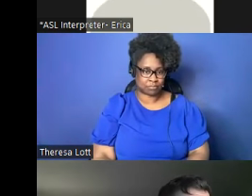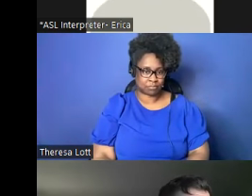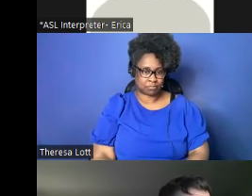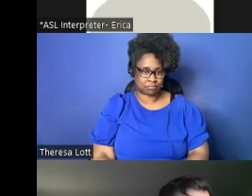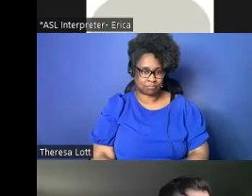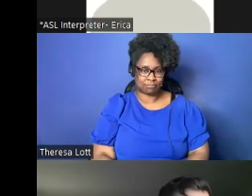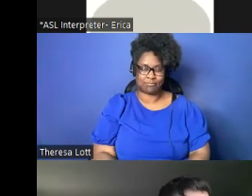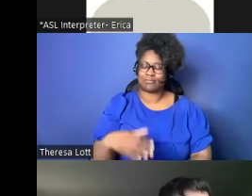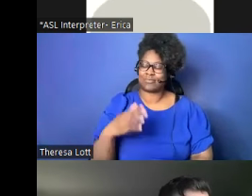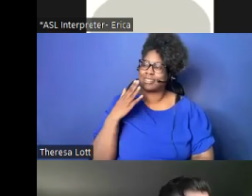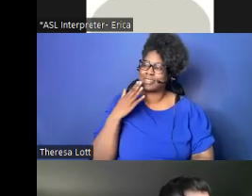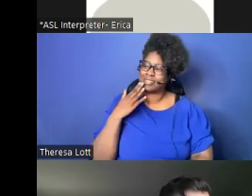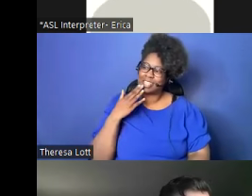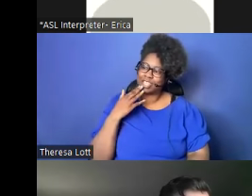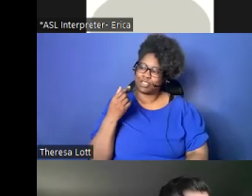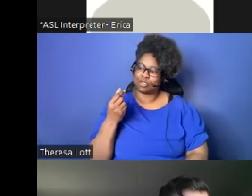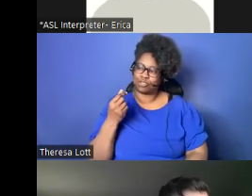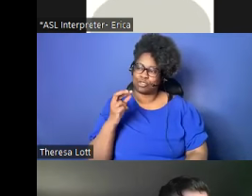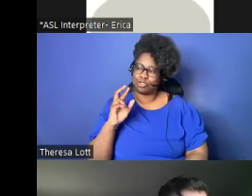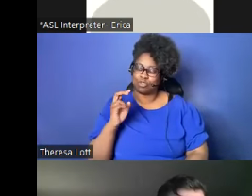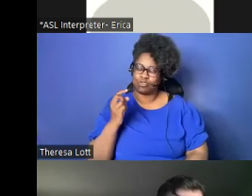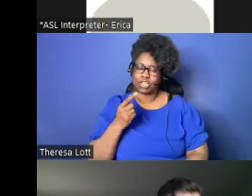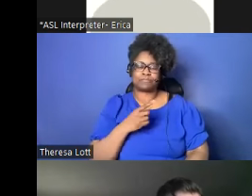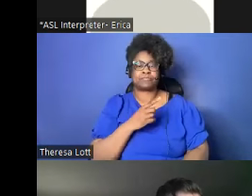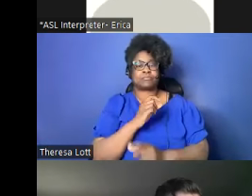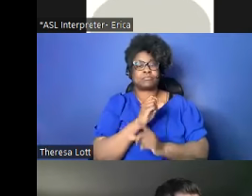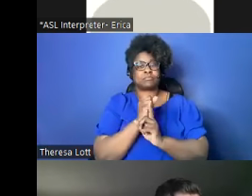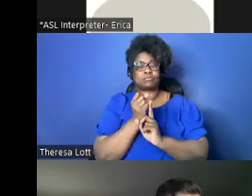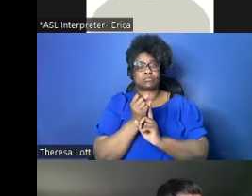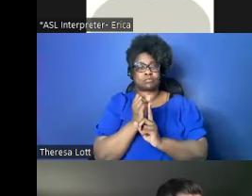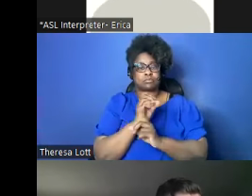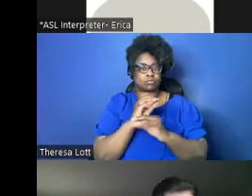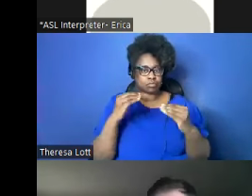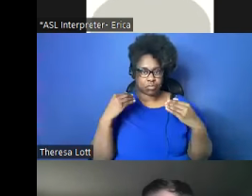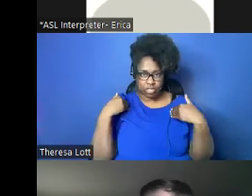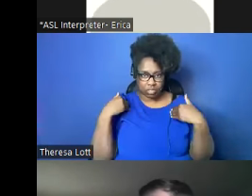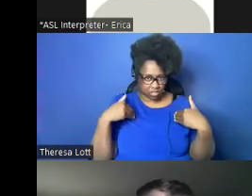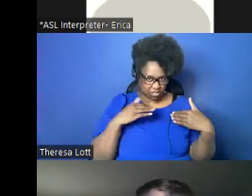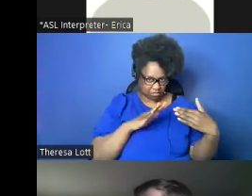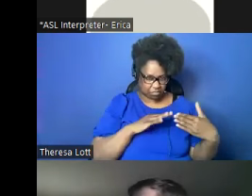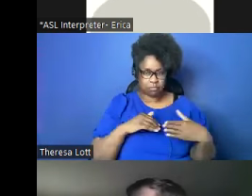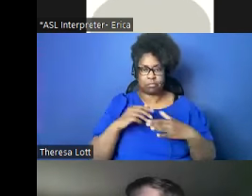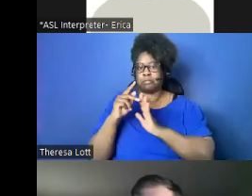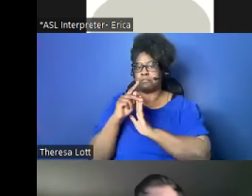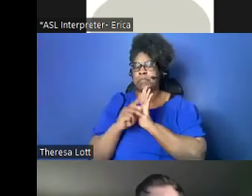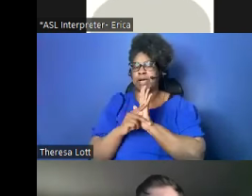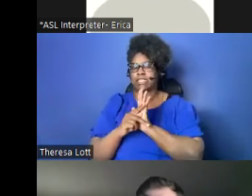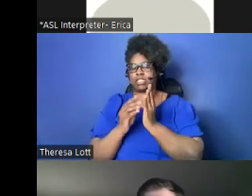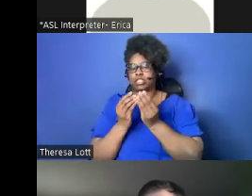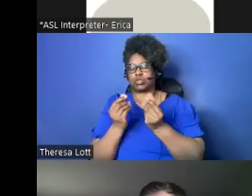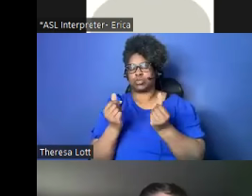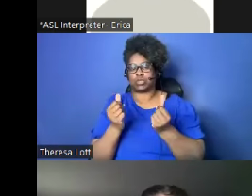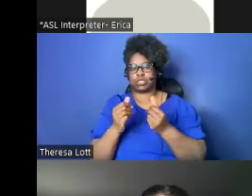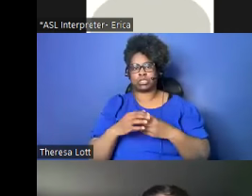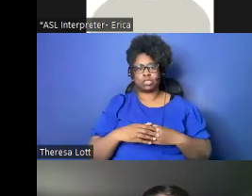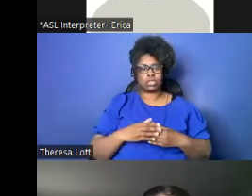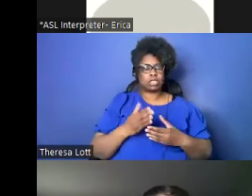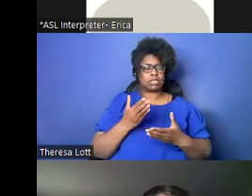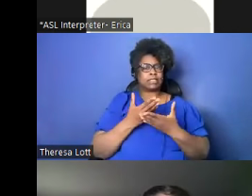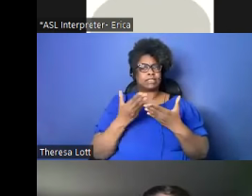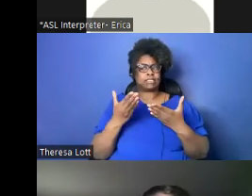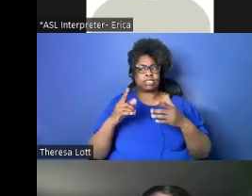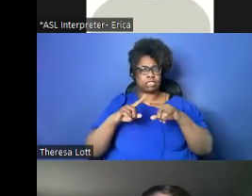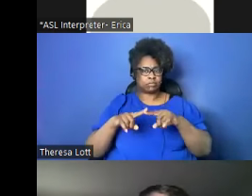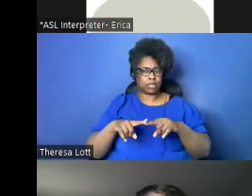Thanks, Craig. So in this scenario on the non-physical and policy solutions, really things that rely more